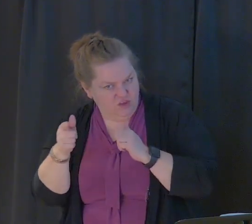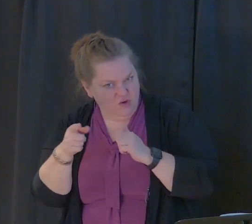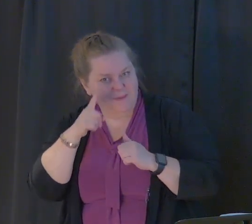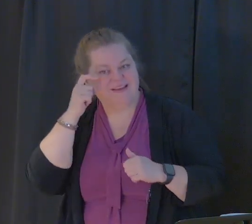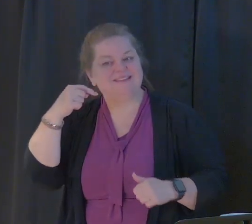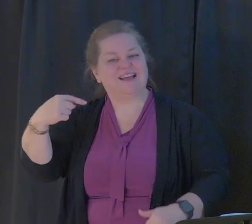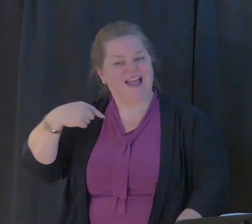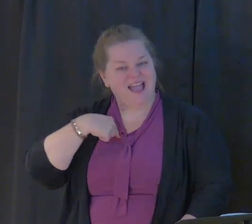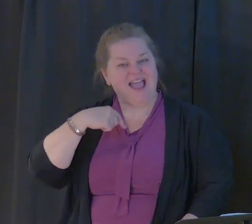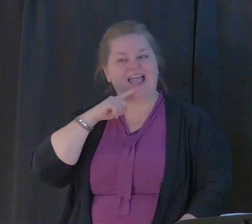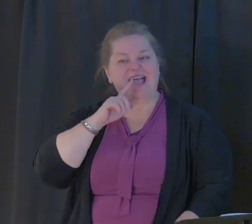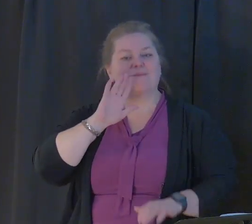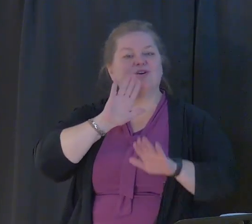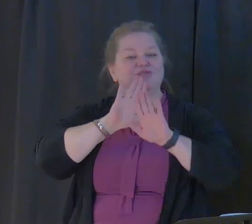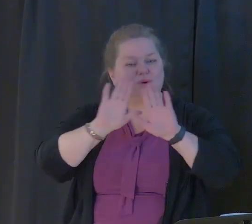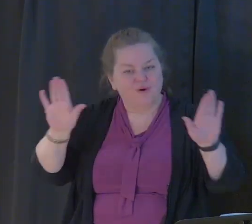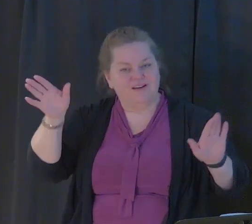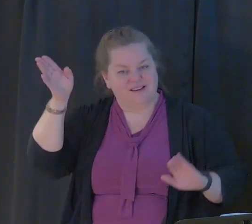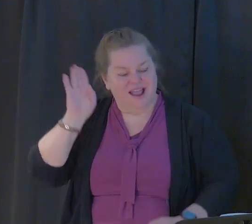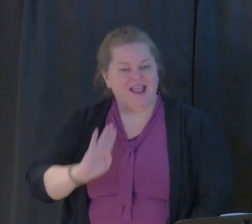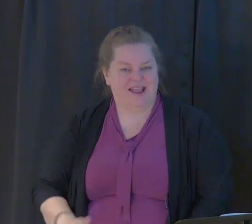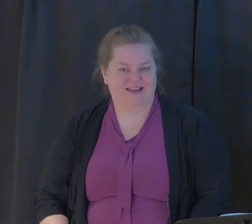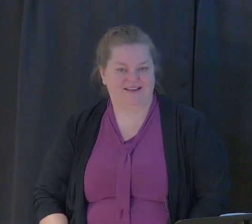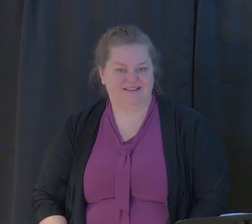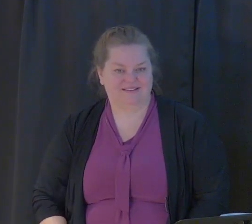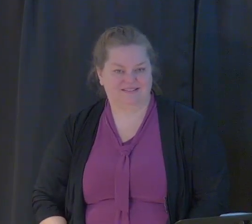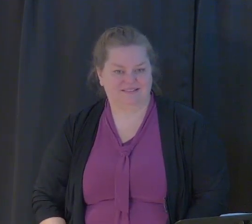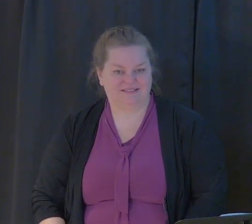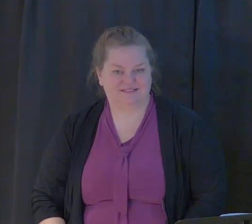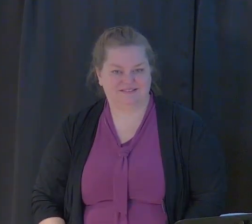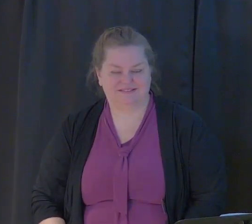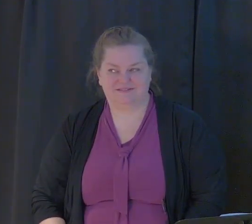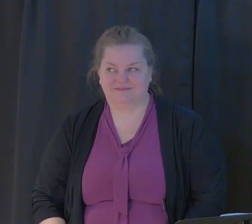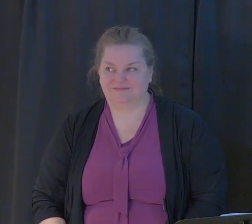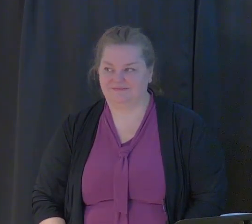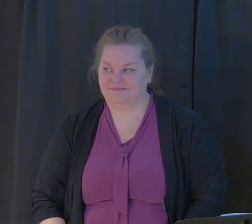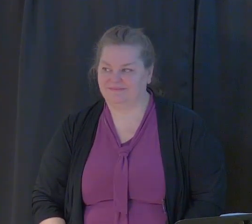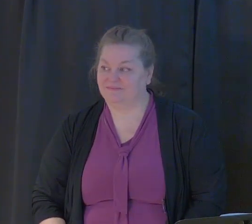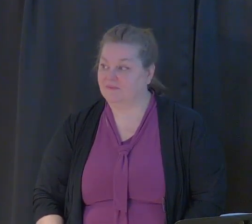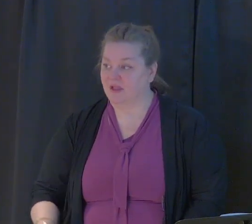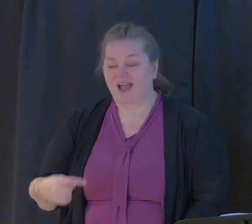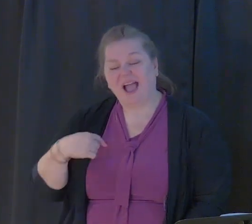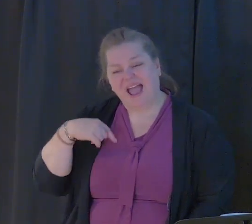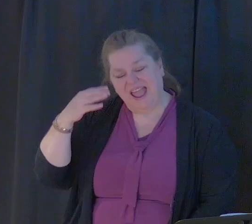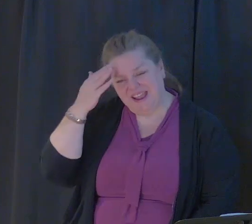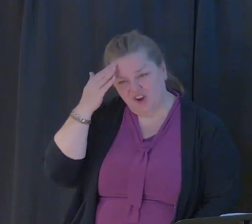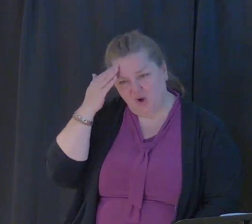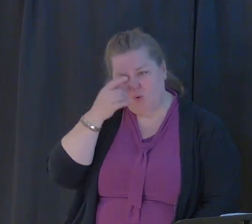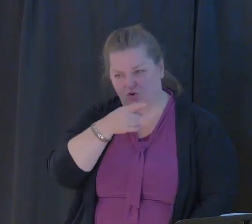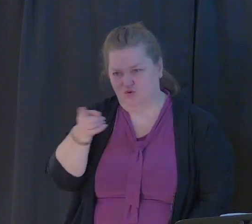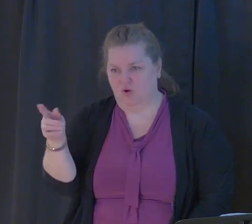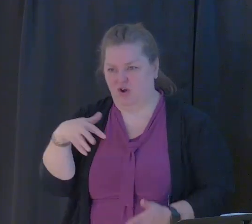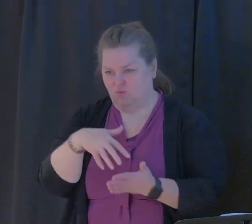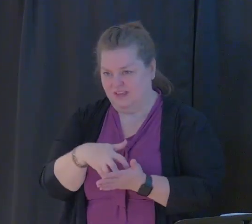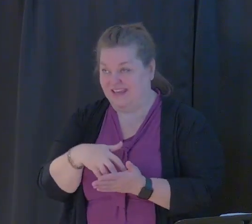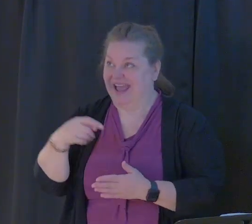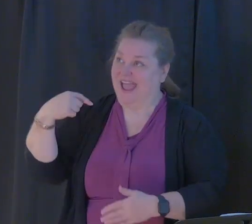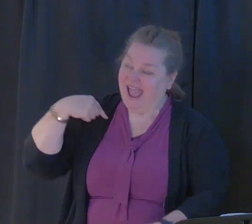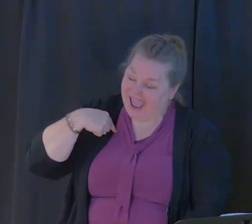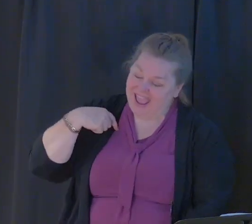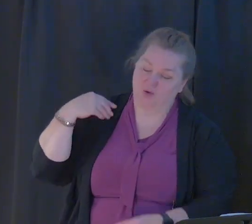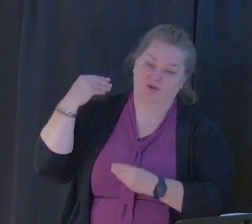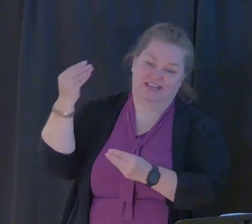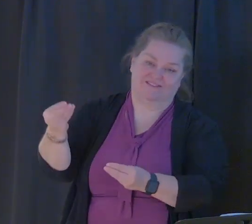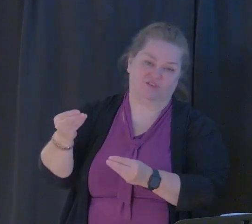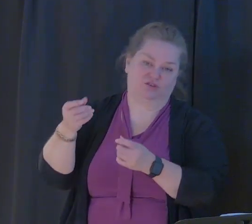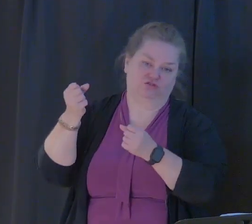your God. I am your God. He says, I know when you are weak, and I will give you strength. I will give you